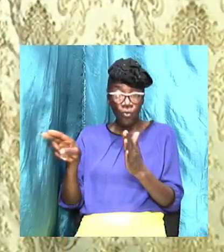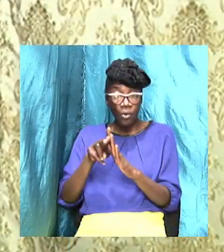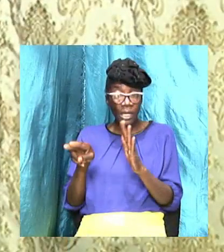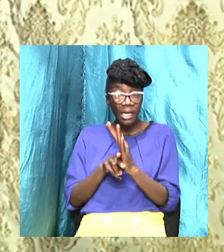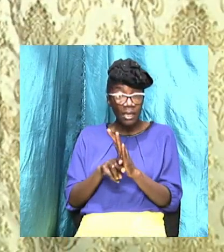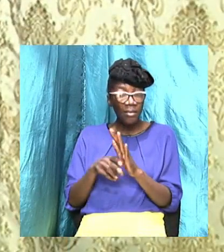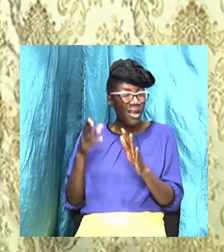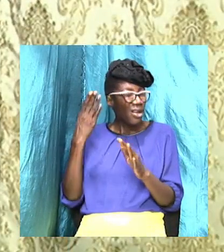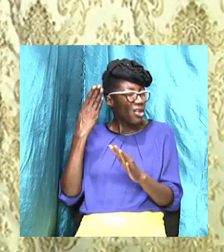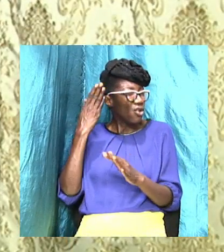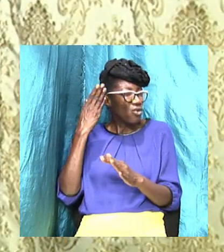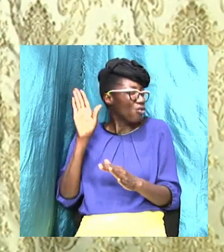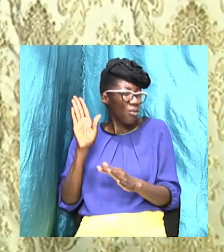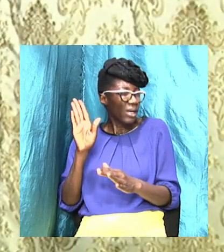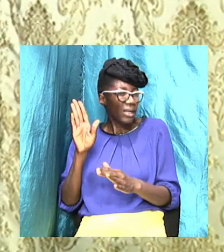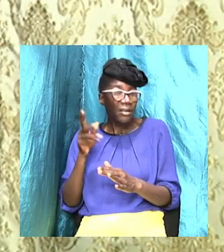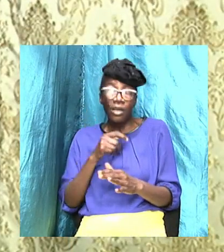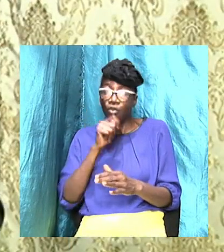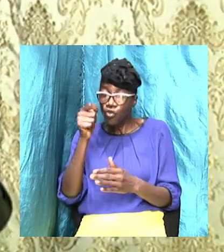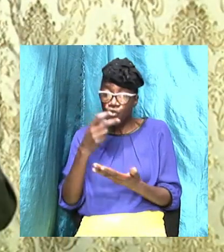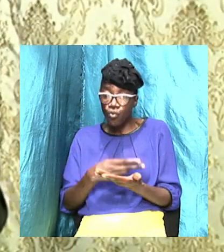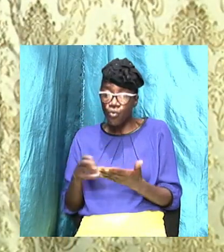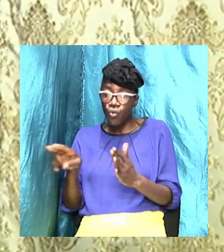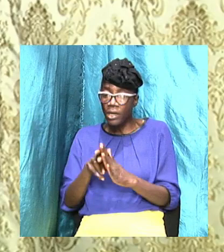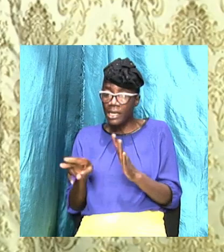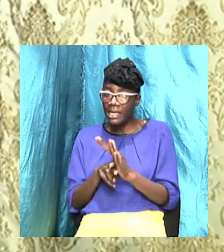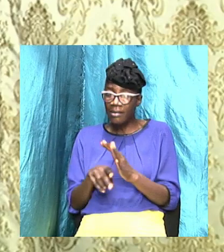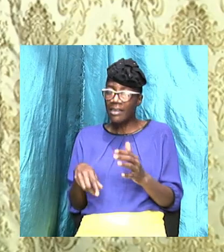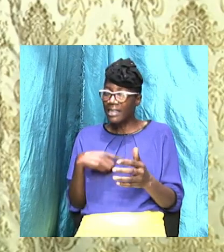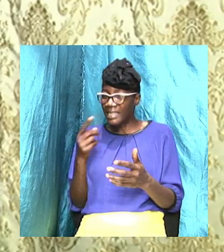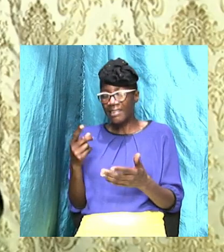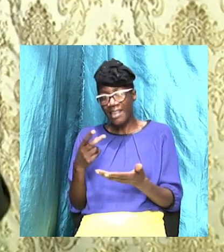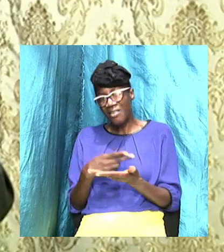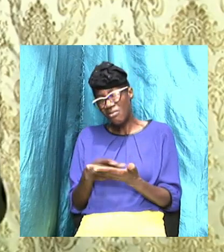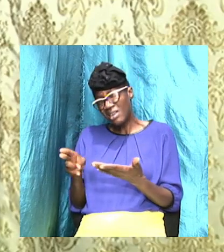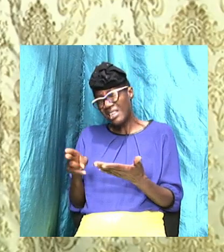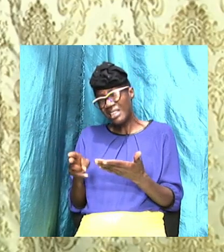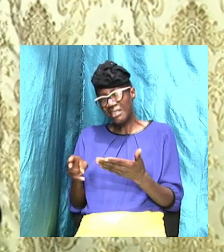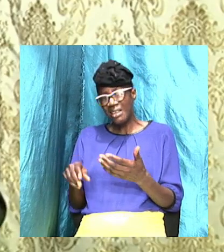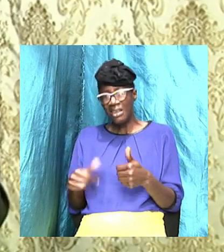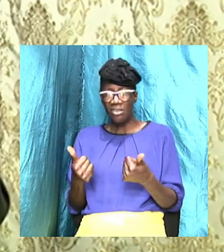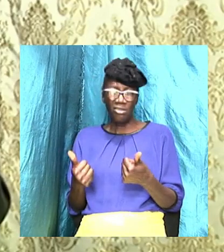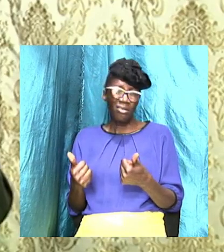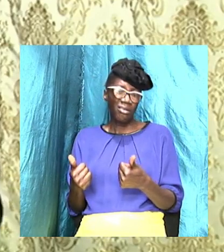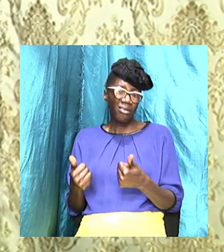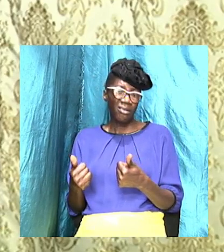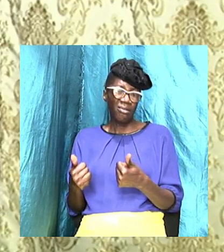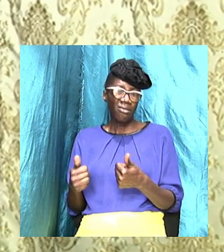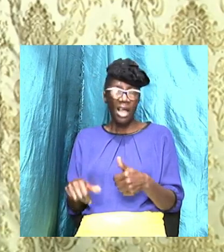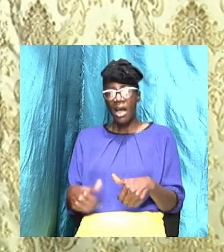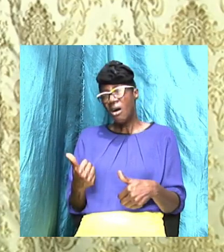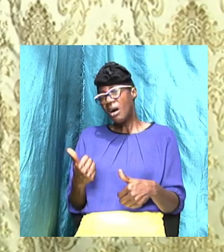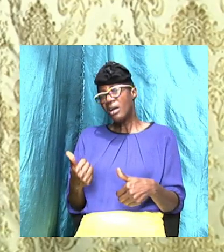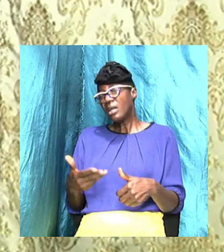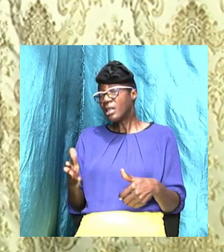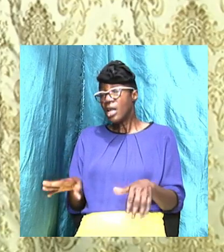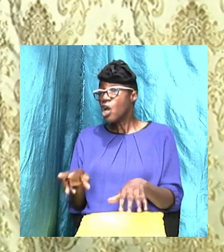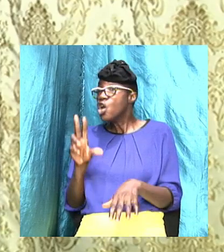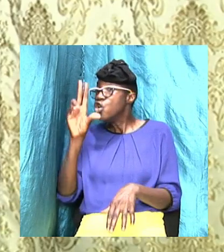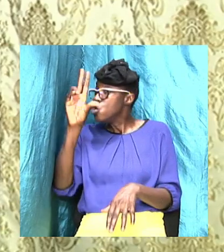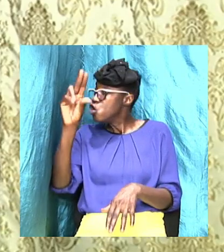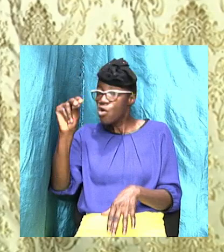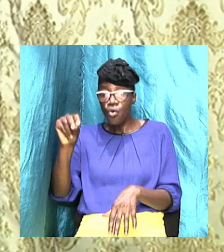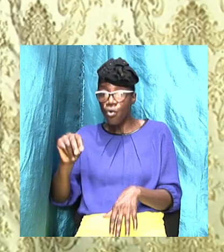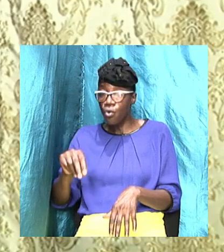understand true holiness and full holiness. When we say holiness, it just comes like a holy, it just comes like any other, but it's not any